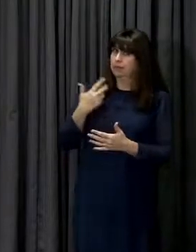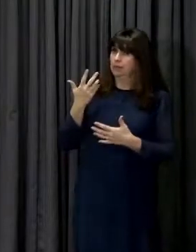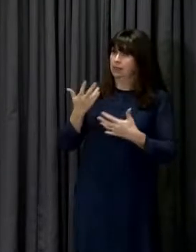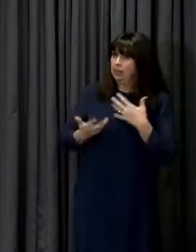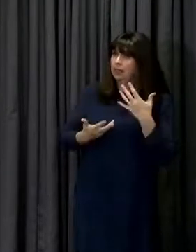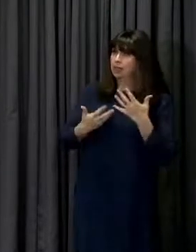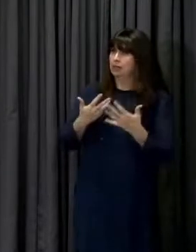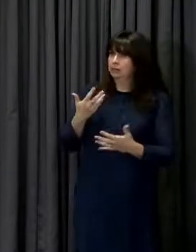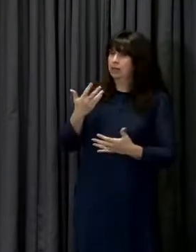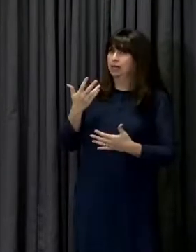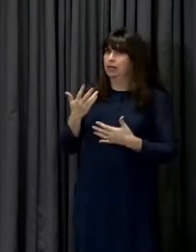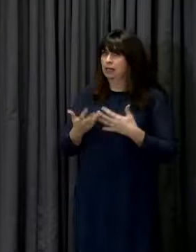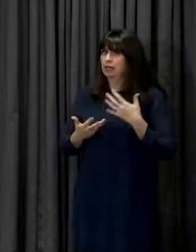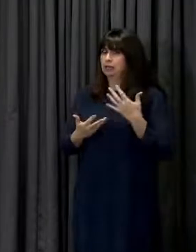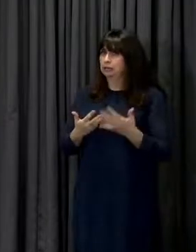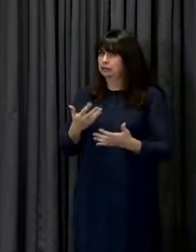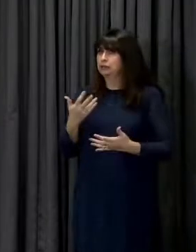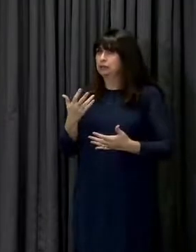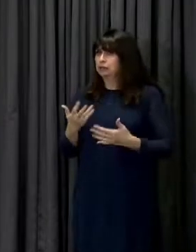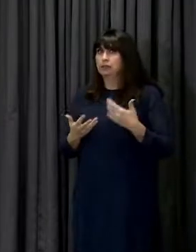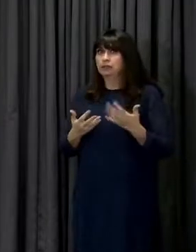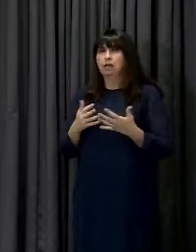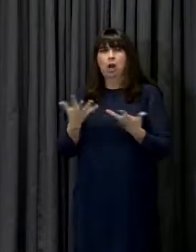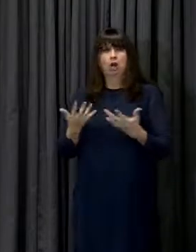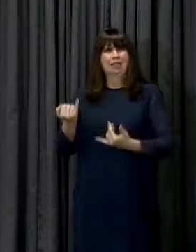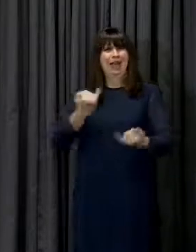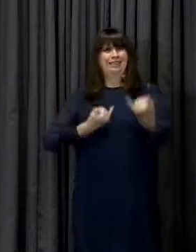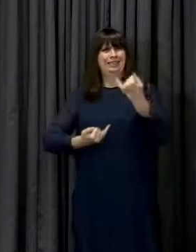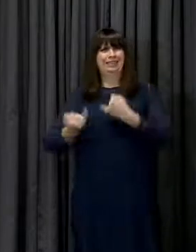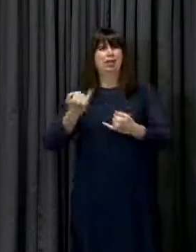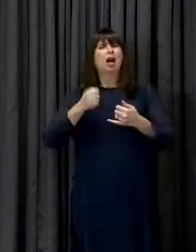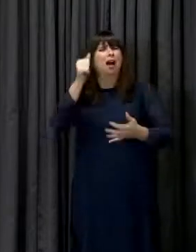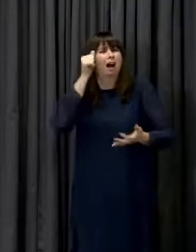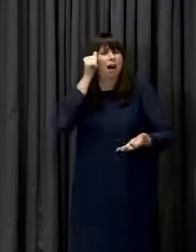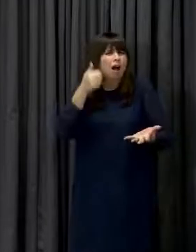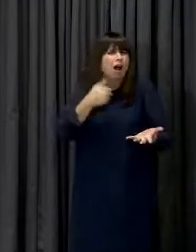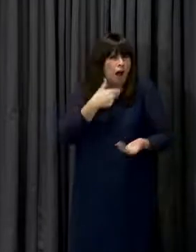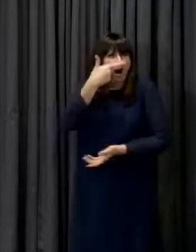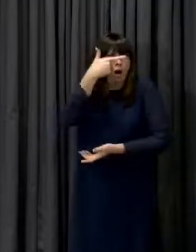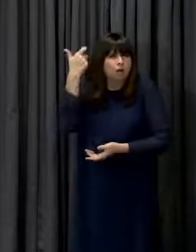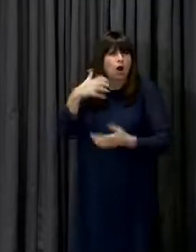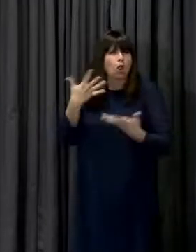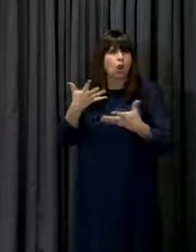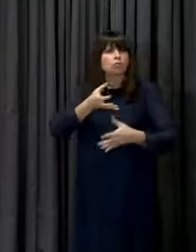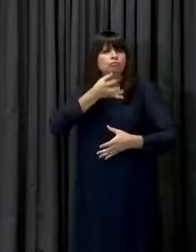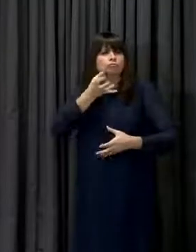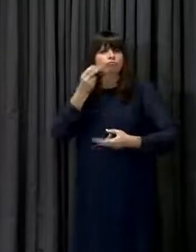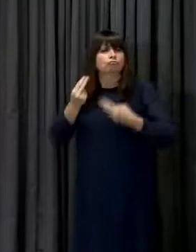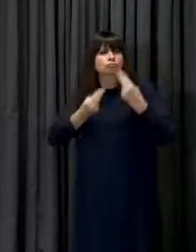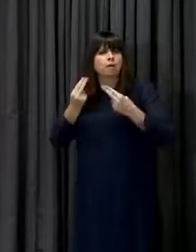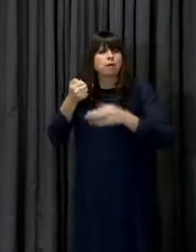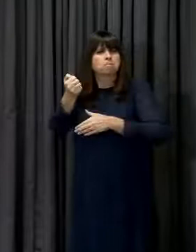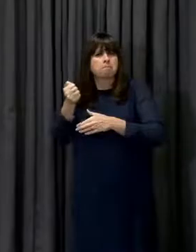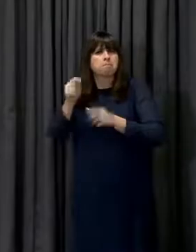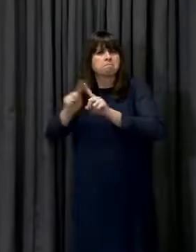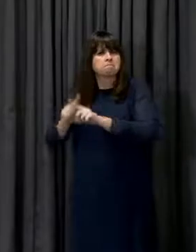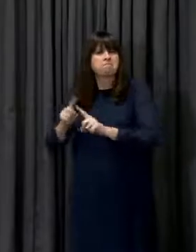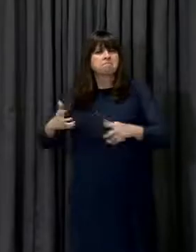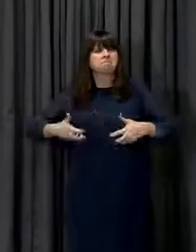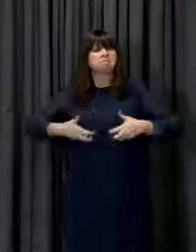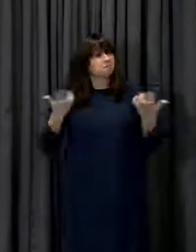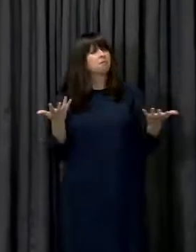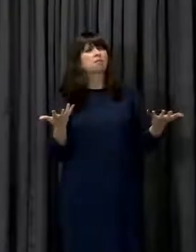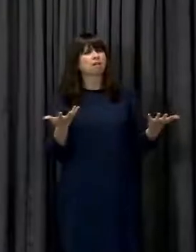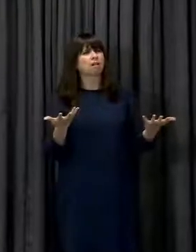and subject to really fierce criticism. You can understand why hospitality businesses are upset, because the restrictions have a